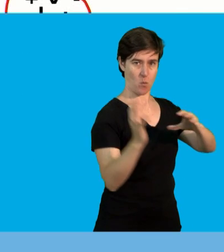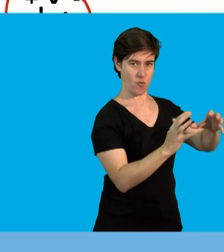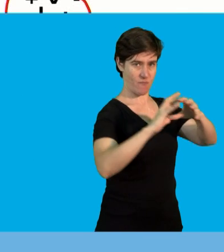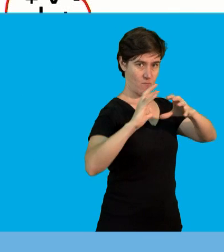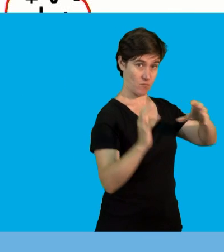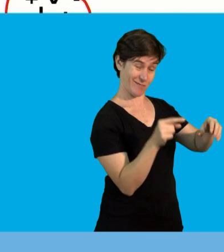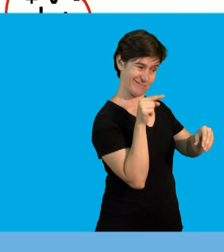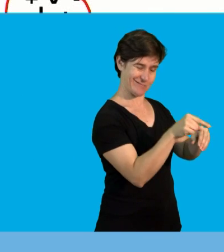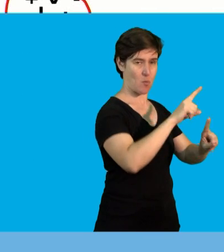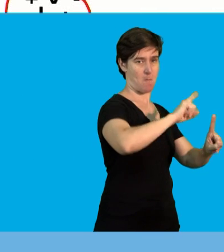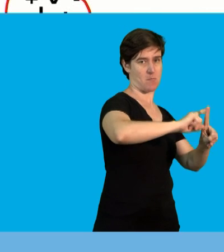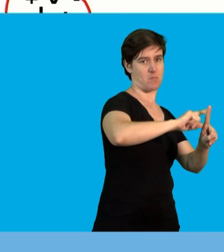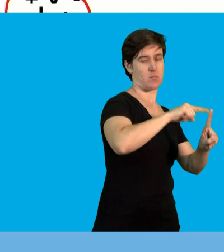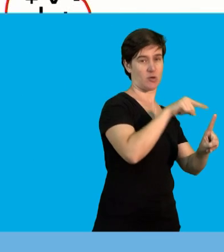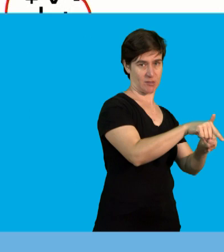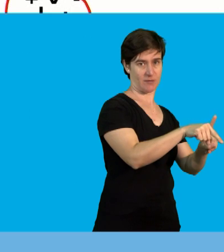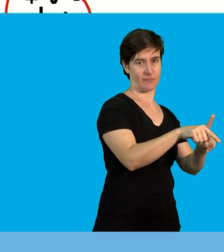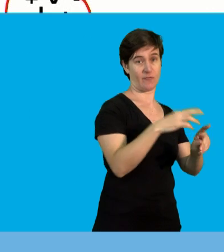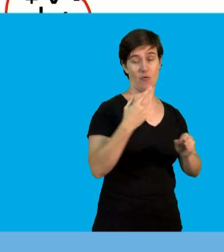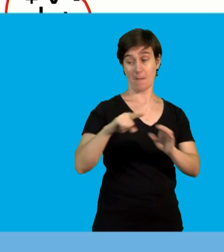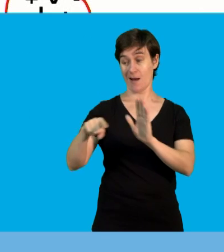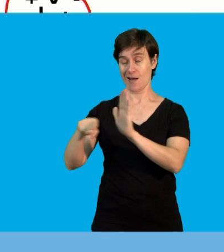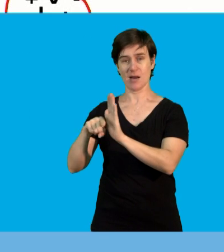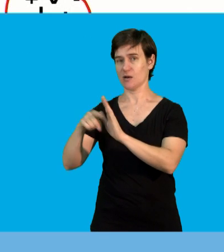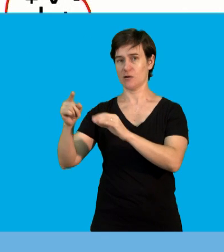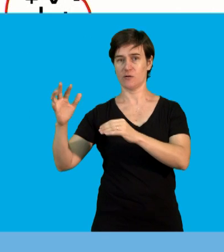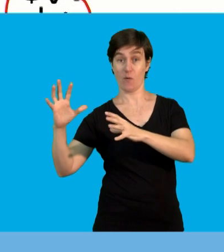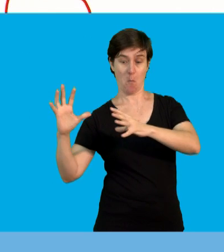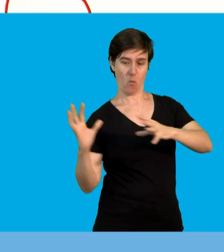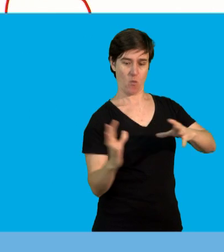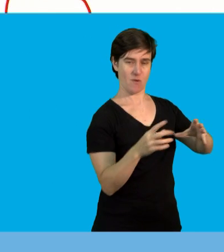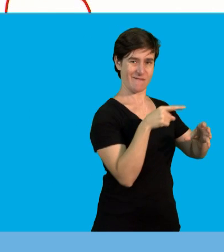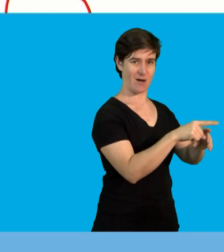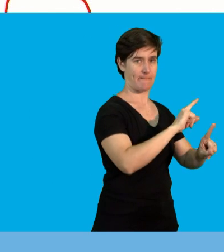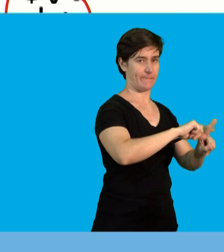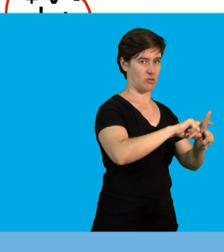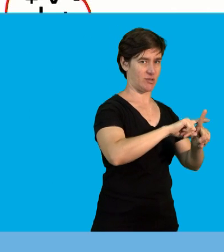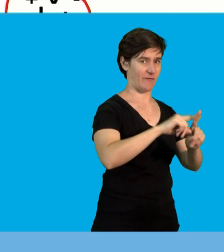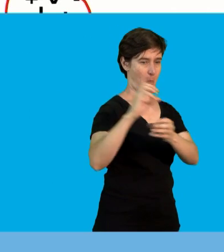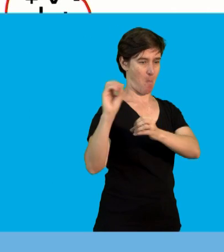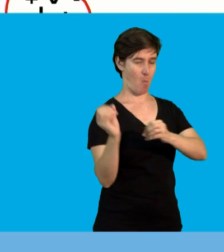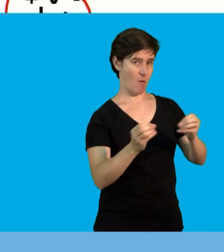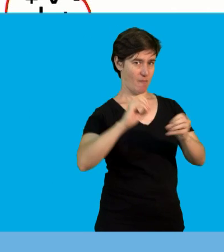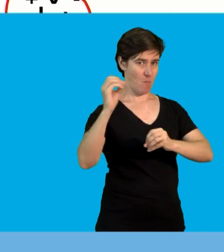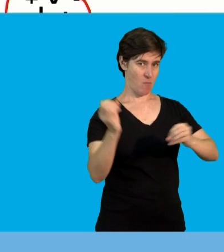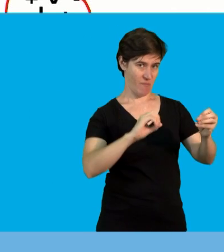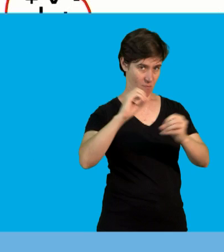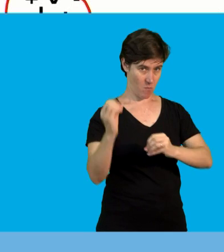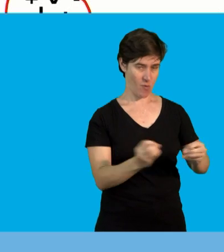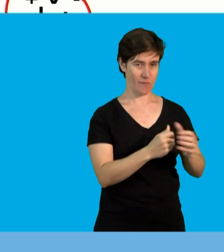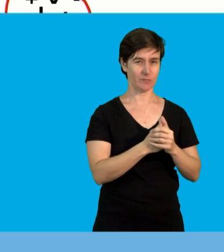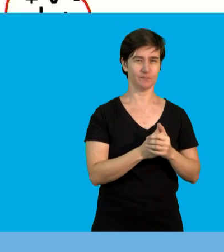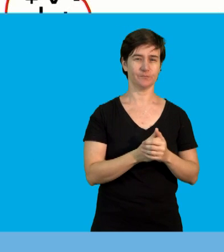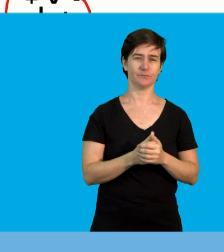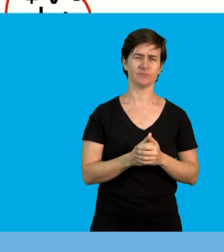going to a certain specific direction, moving from the negative terminal to the positive terminal. And now,